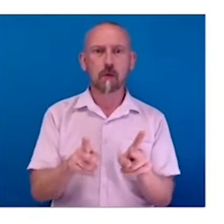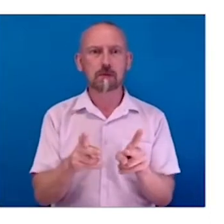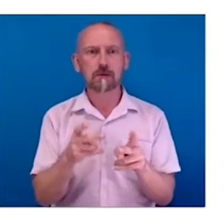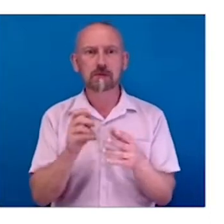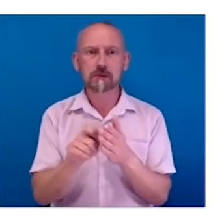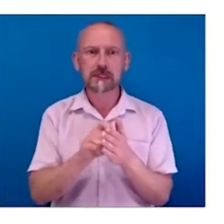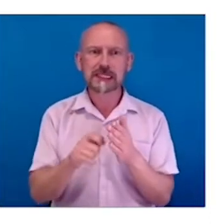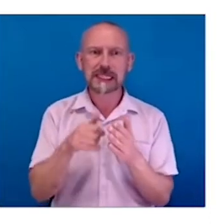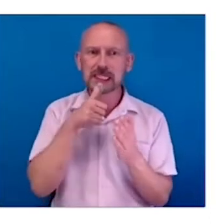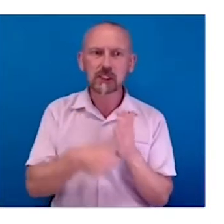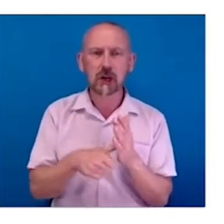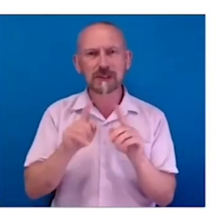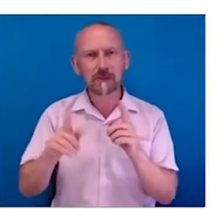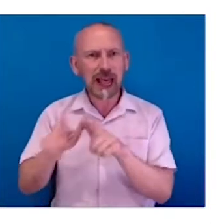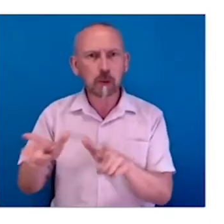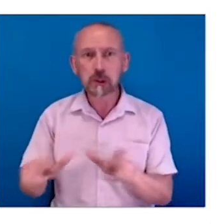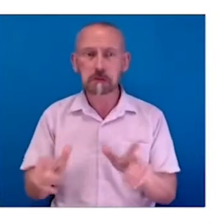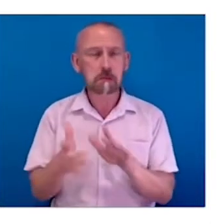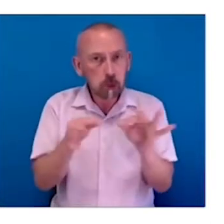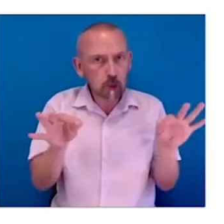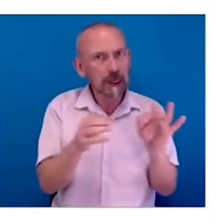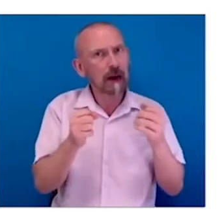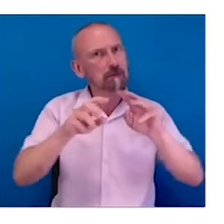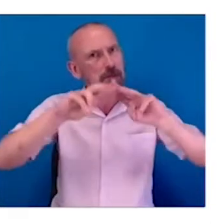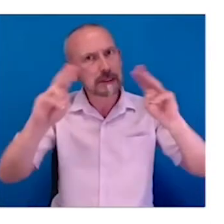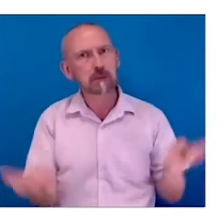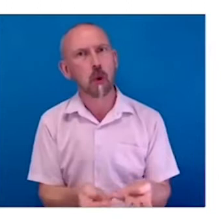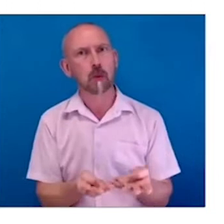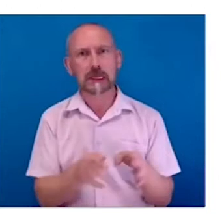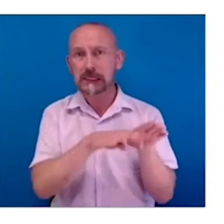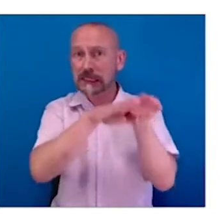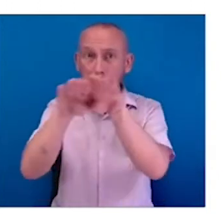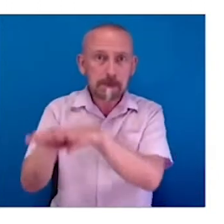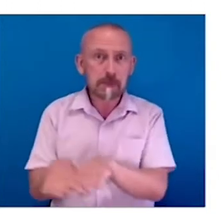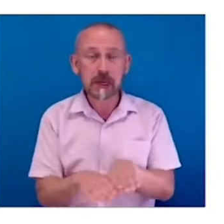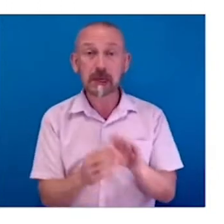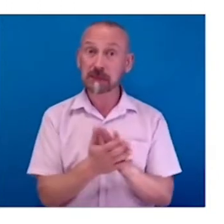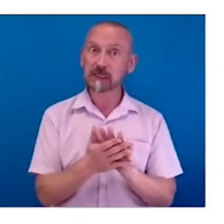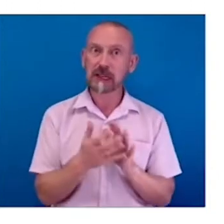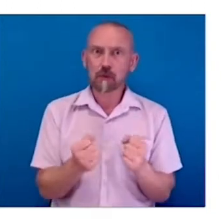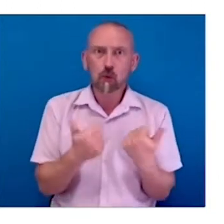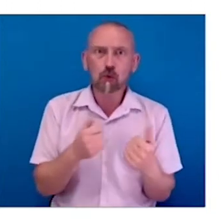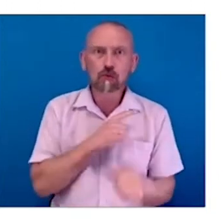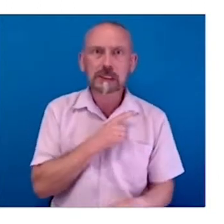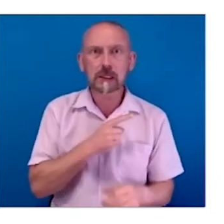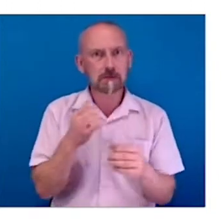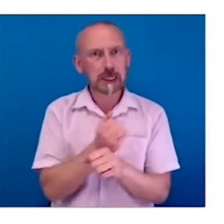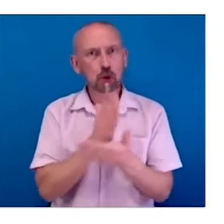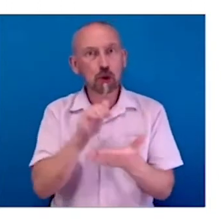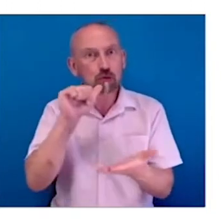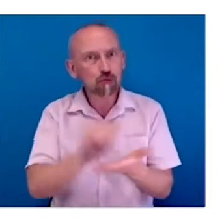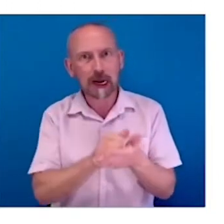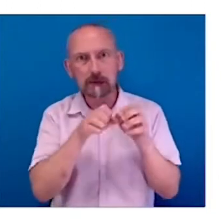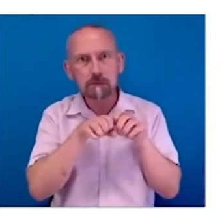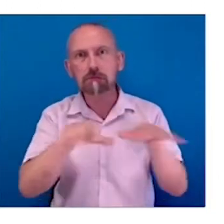reach, which means that there is a worldwide incentive to get it right. Accessible music needs to